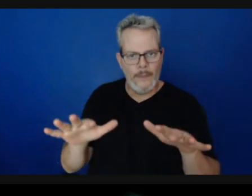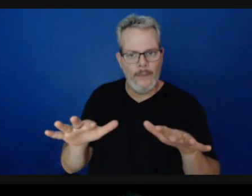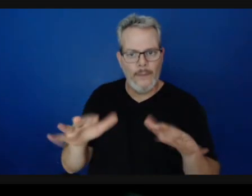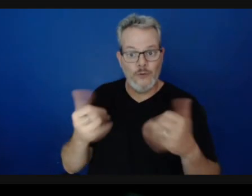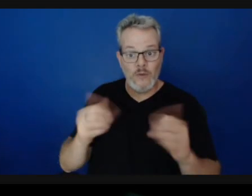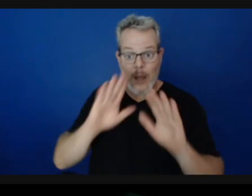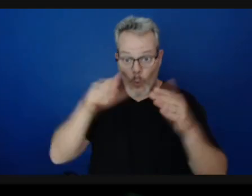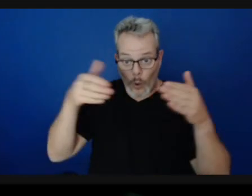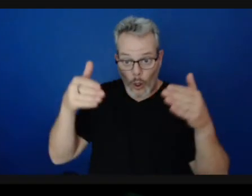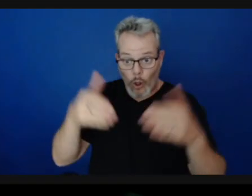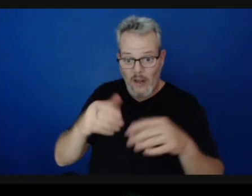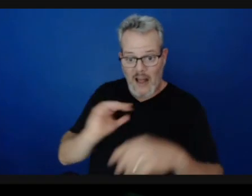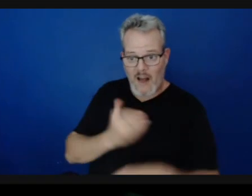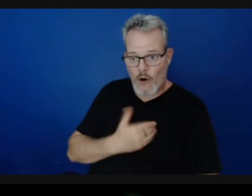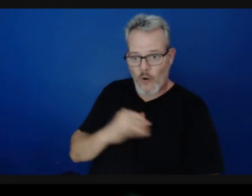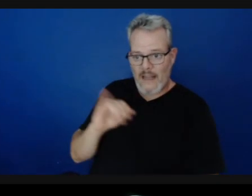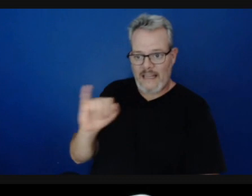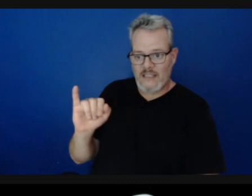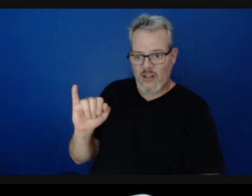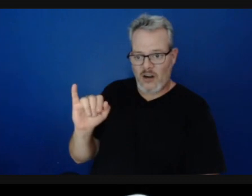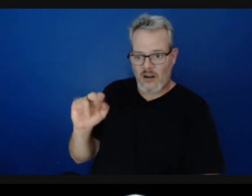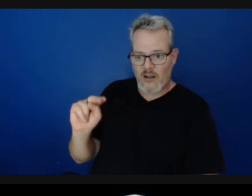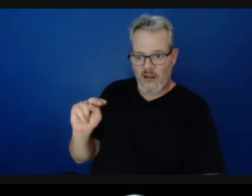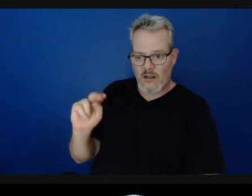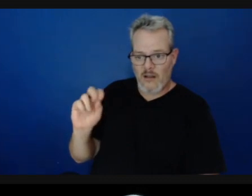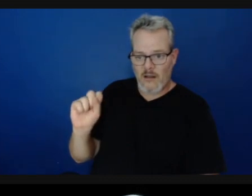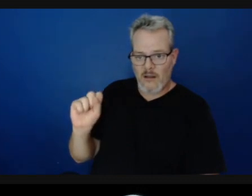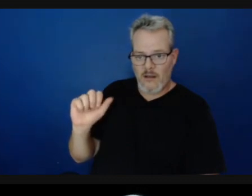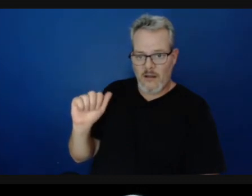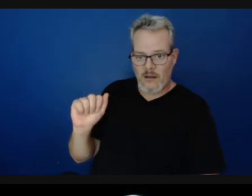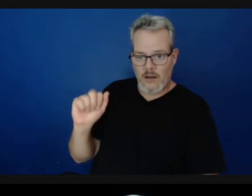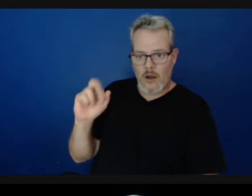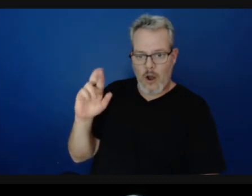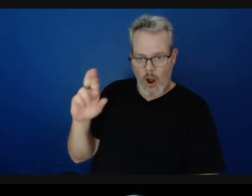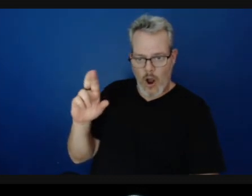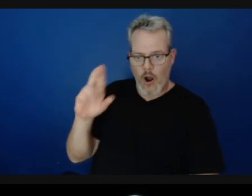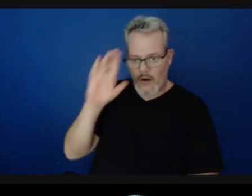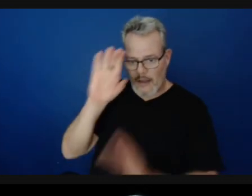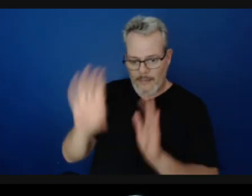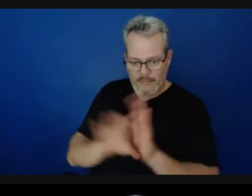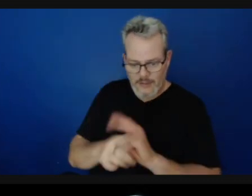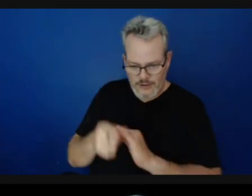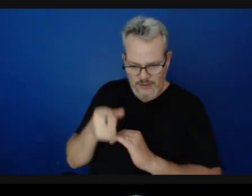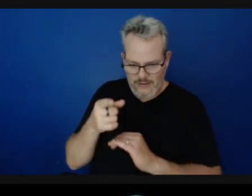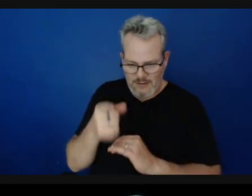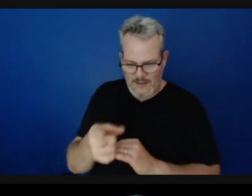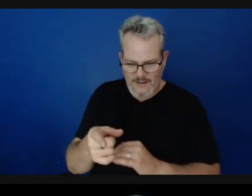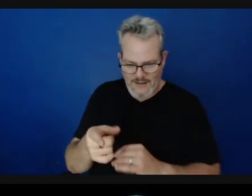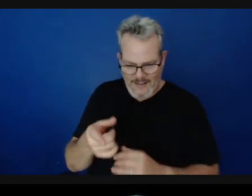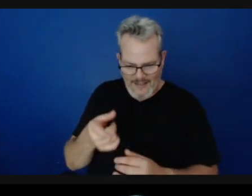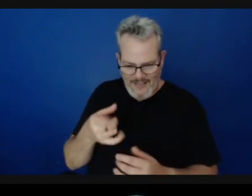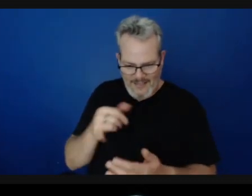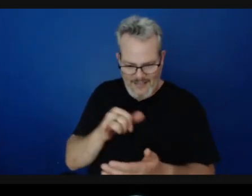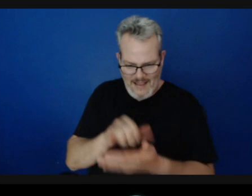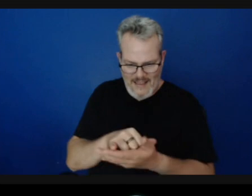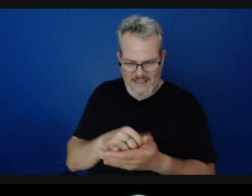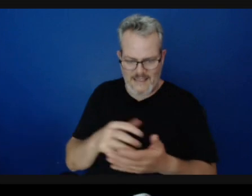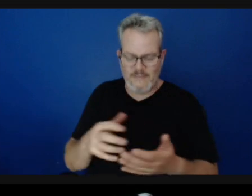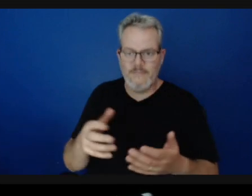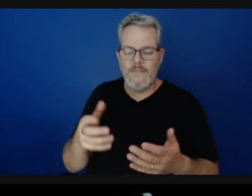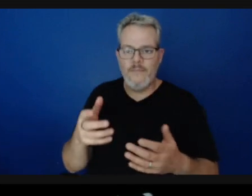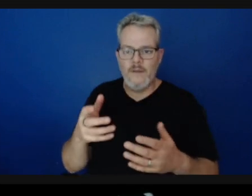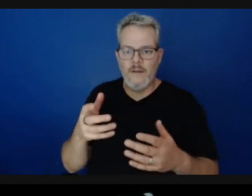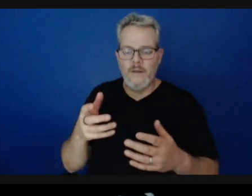INSAR image from the Mounts project. And it's showing inflation centered around the South Caldera area as